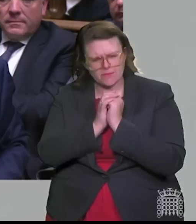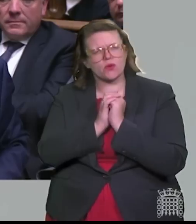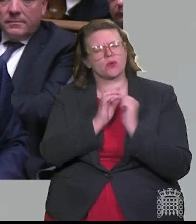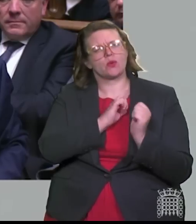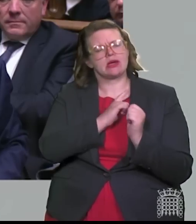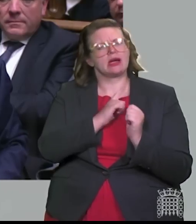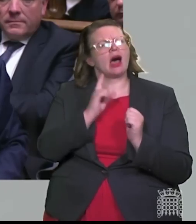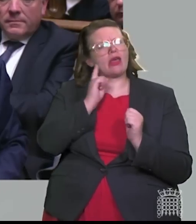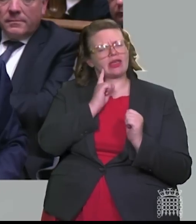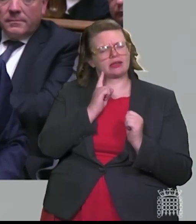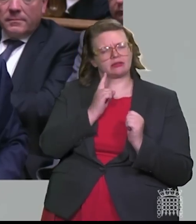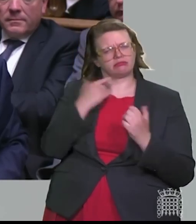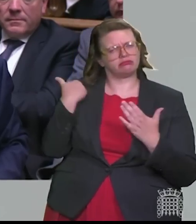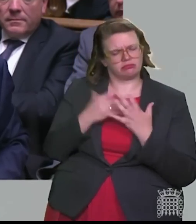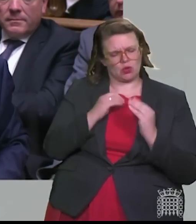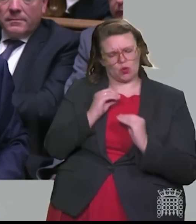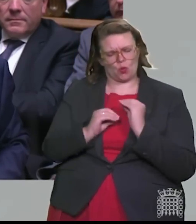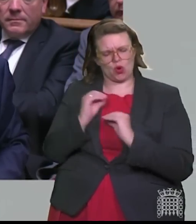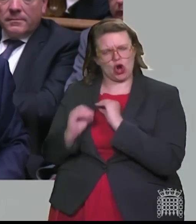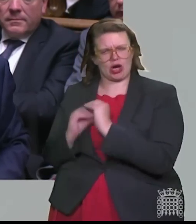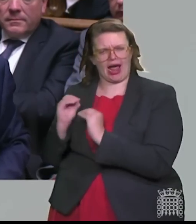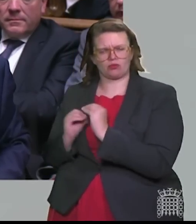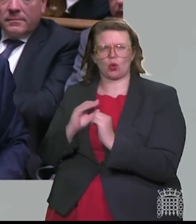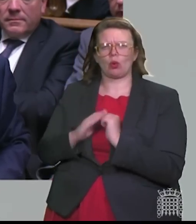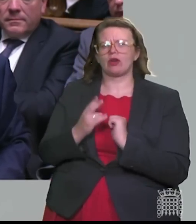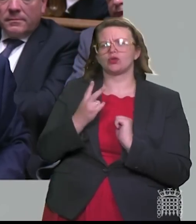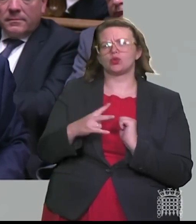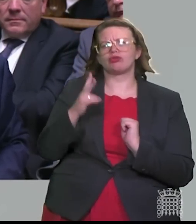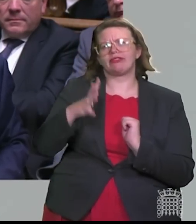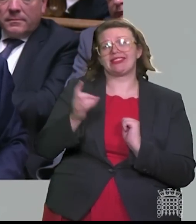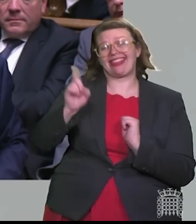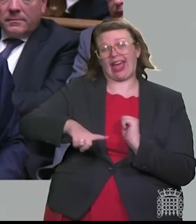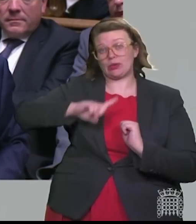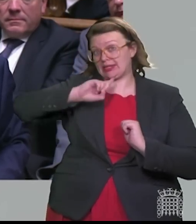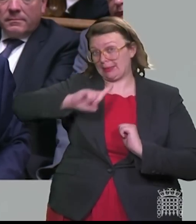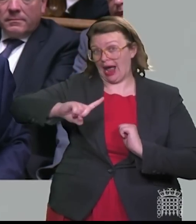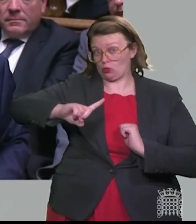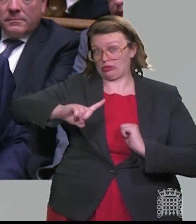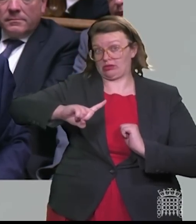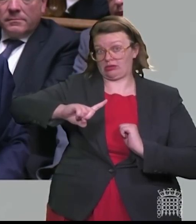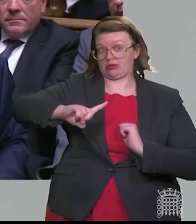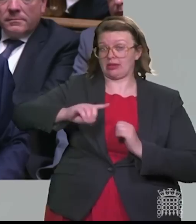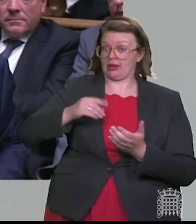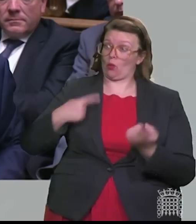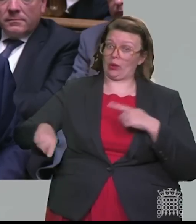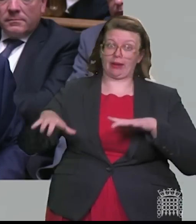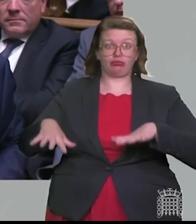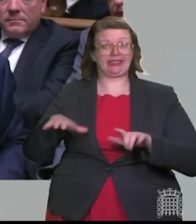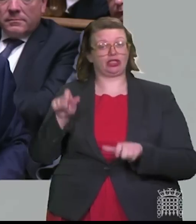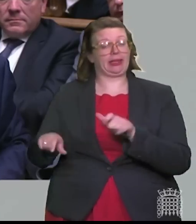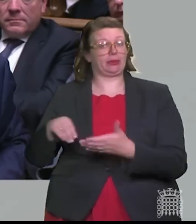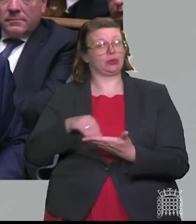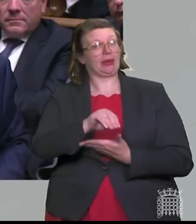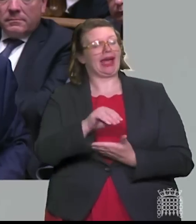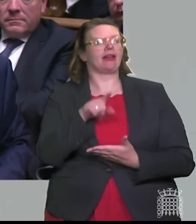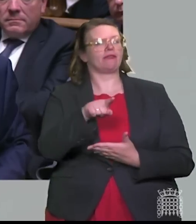which I think is currently £250,000 plus, for the Right Honourable Member for Uxbridge and